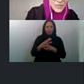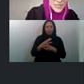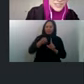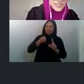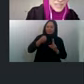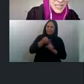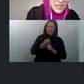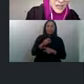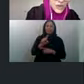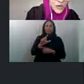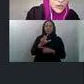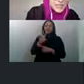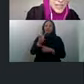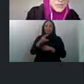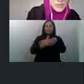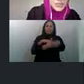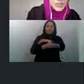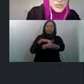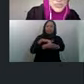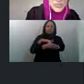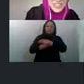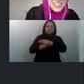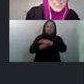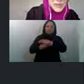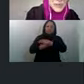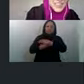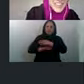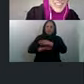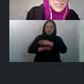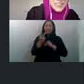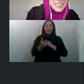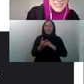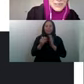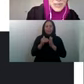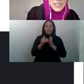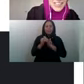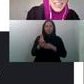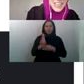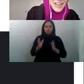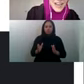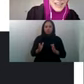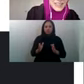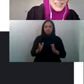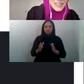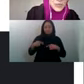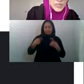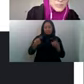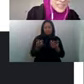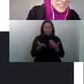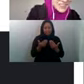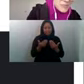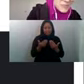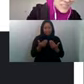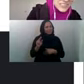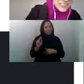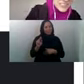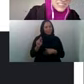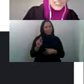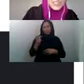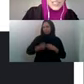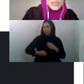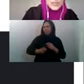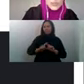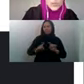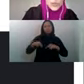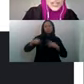about over half a million users. And you know, it hasn't been easy. But it's really been amazing